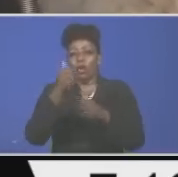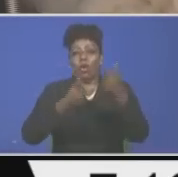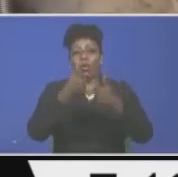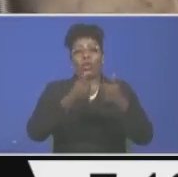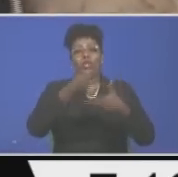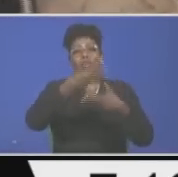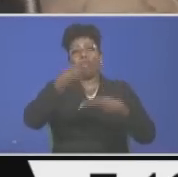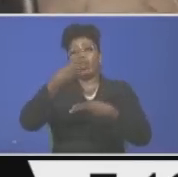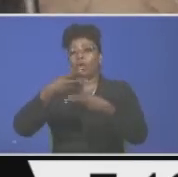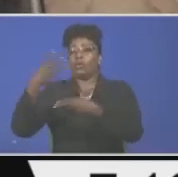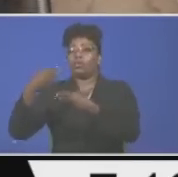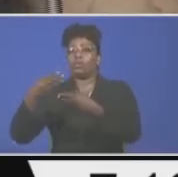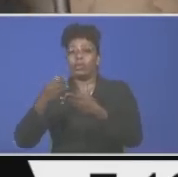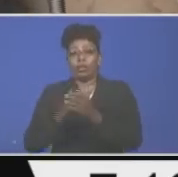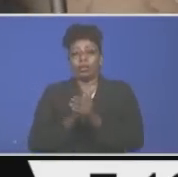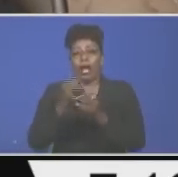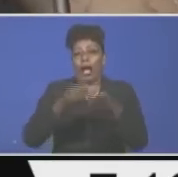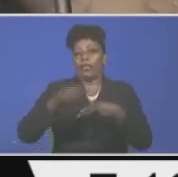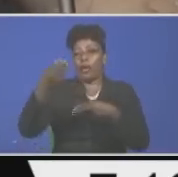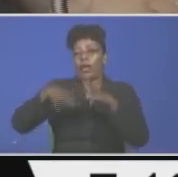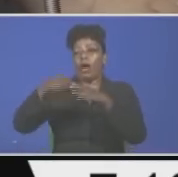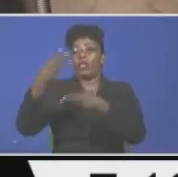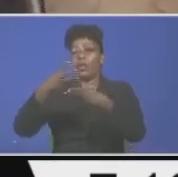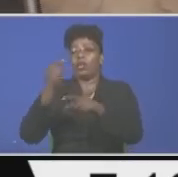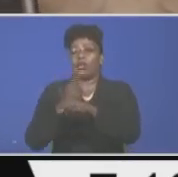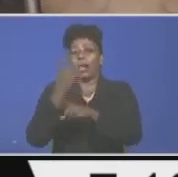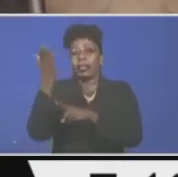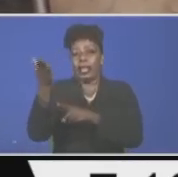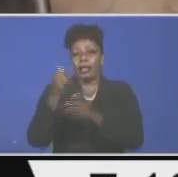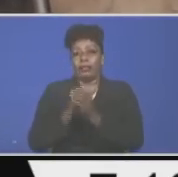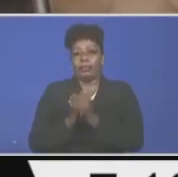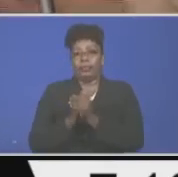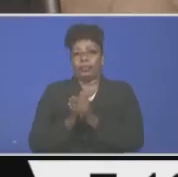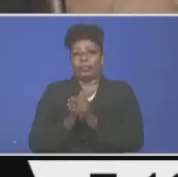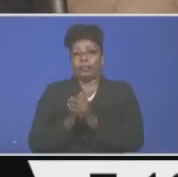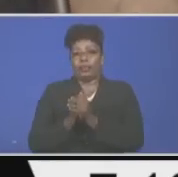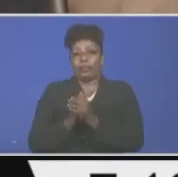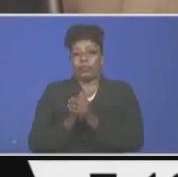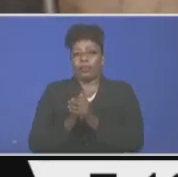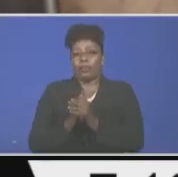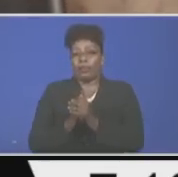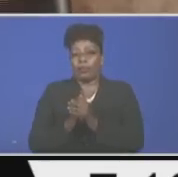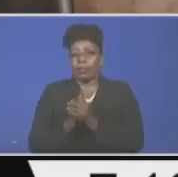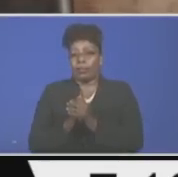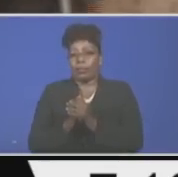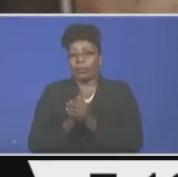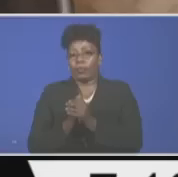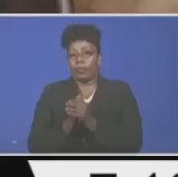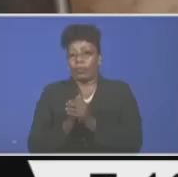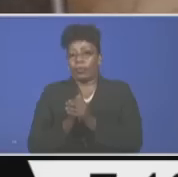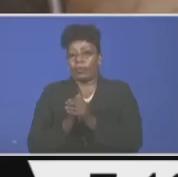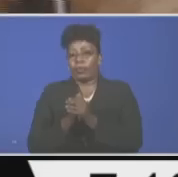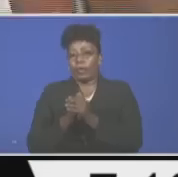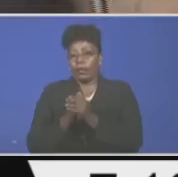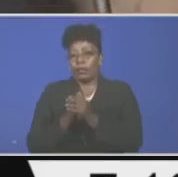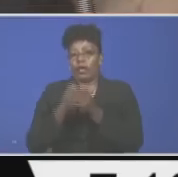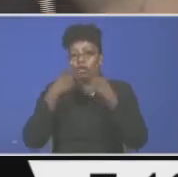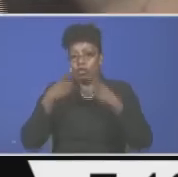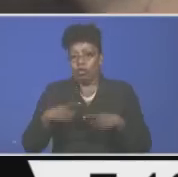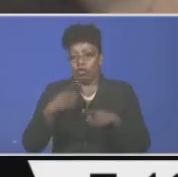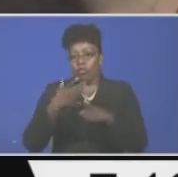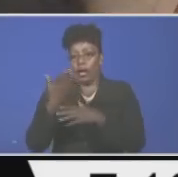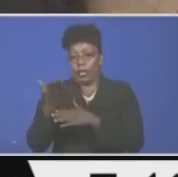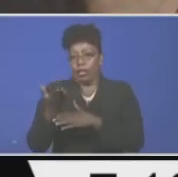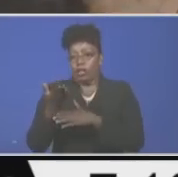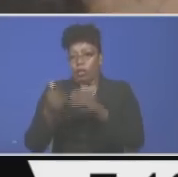side. What do you? I don't really press behind you. As I go in the